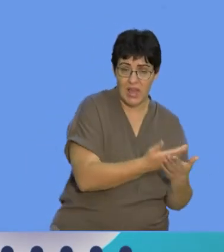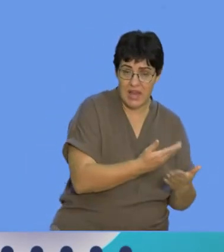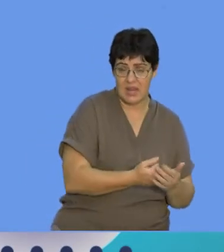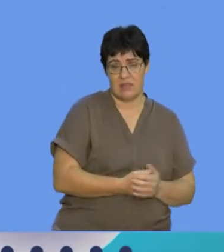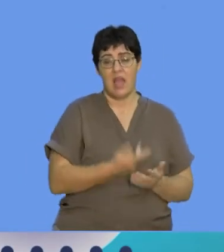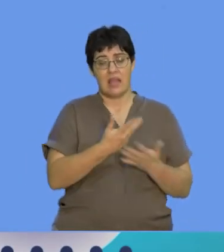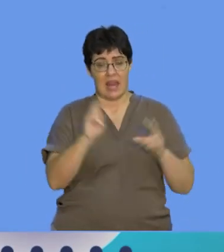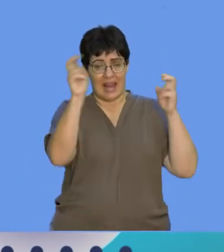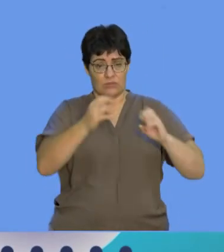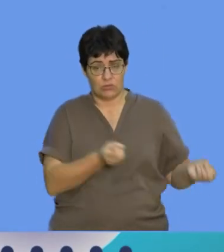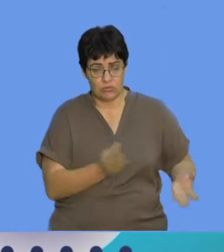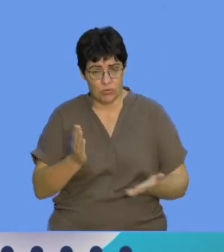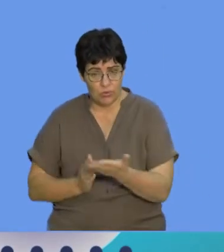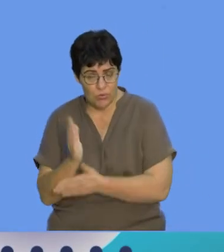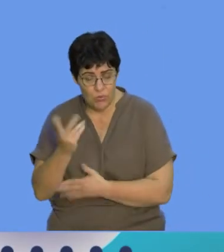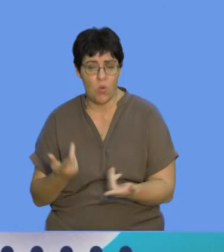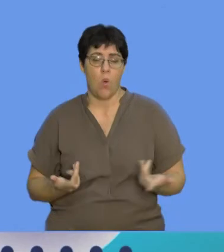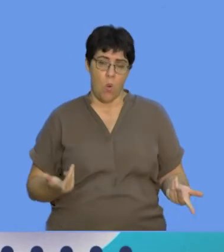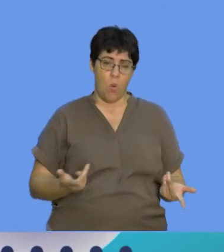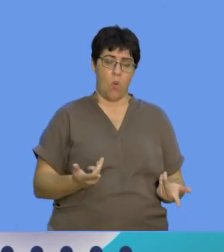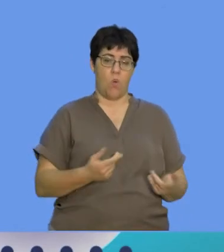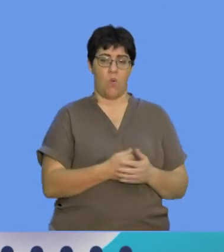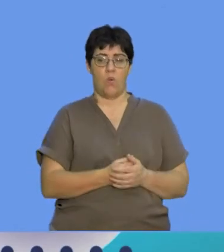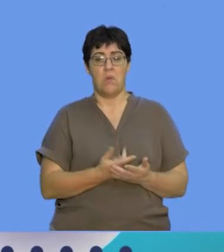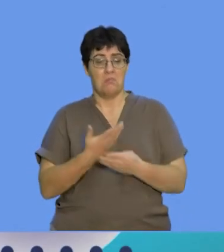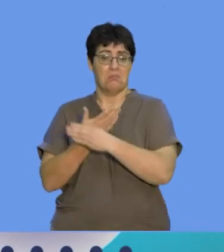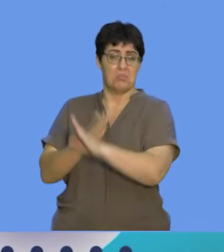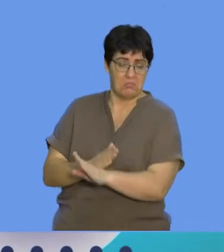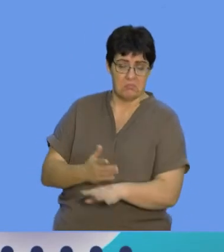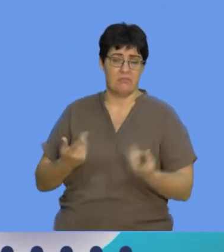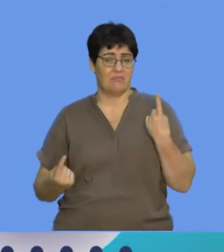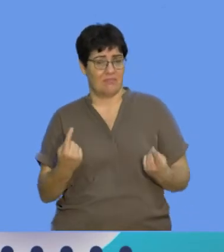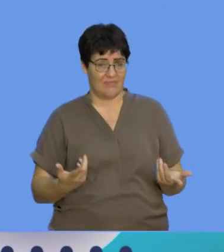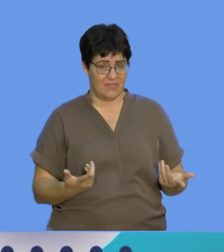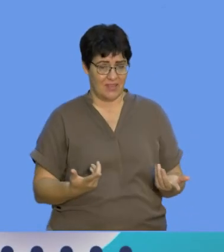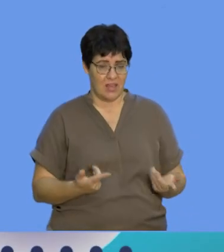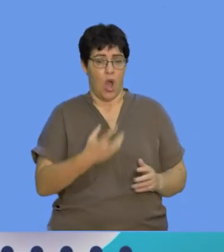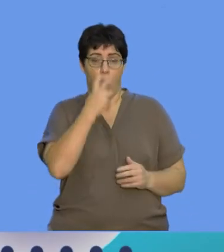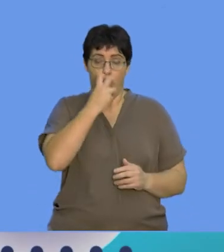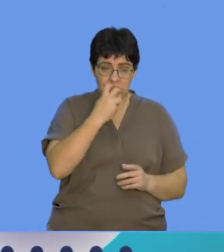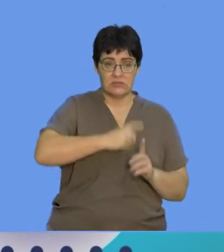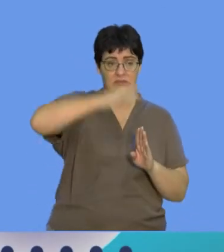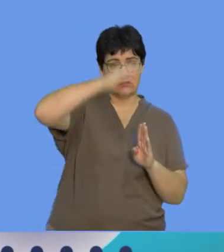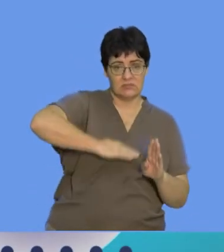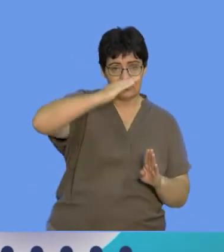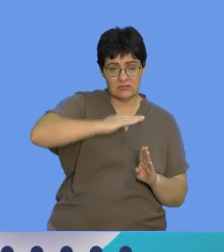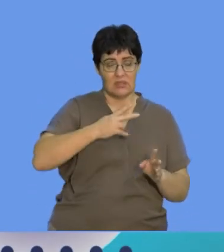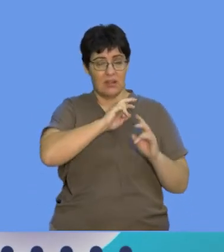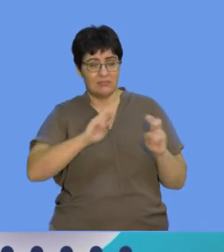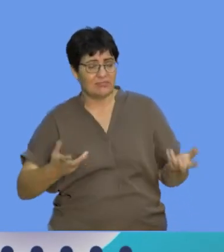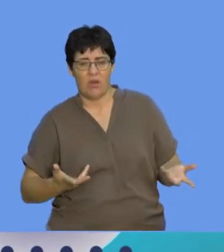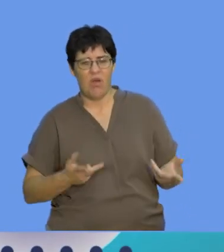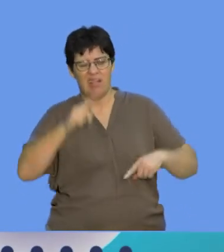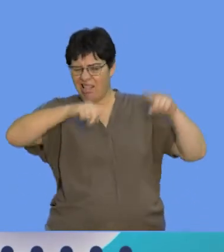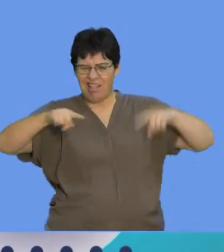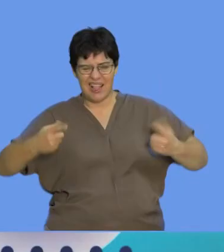conduct electricity? Is it a thermal conductor or insulator? All those are actually based on the microscopic, composition